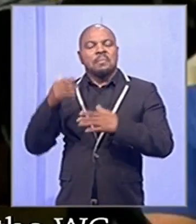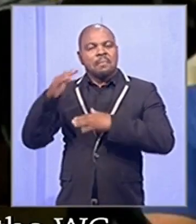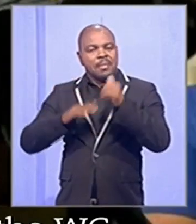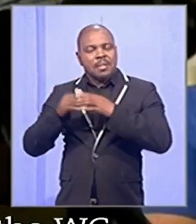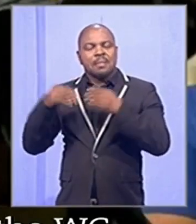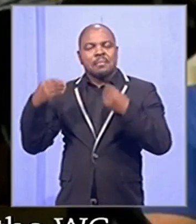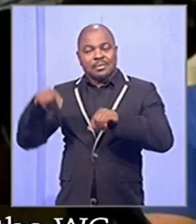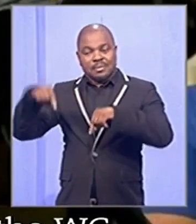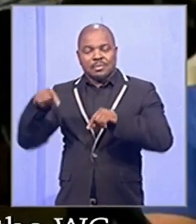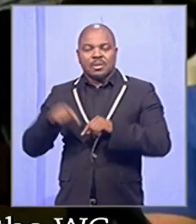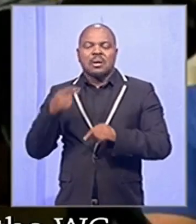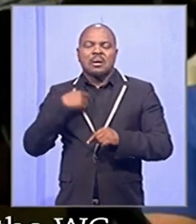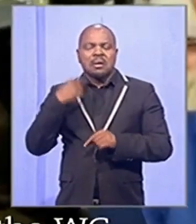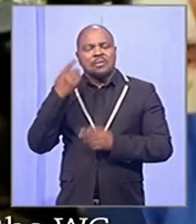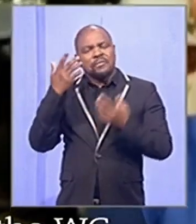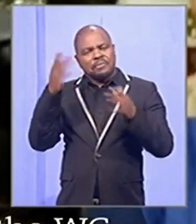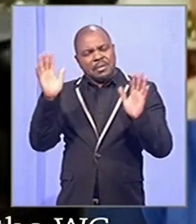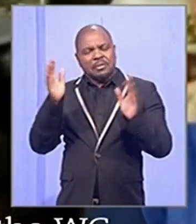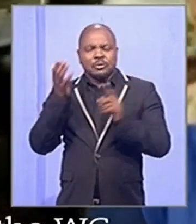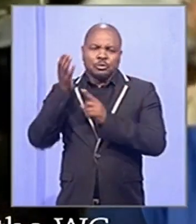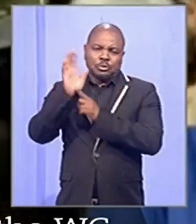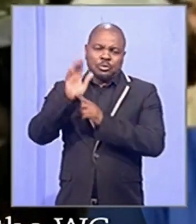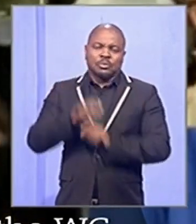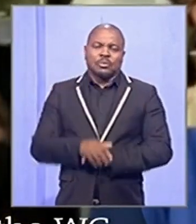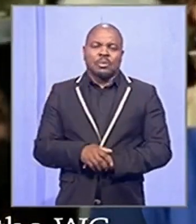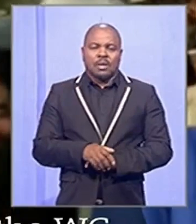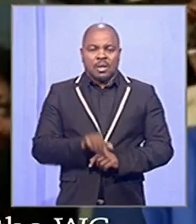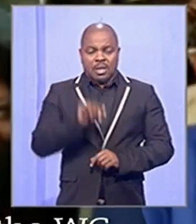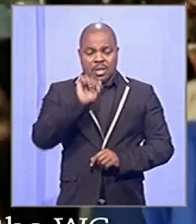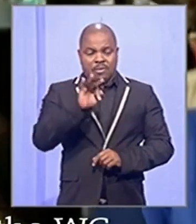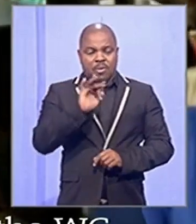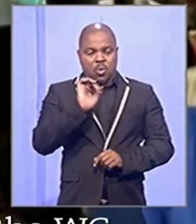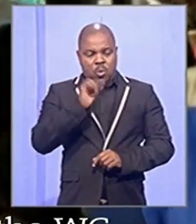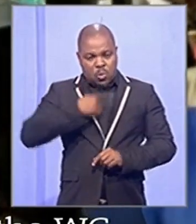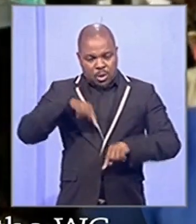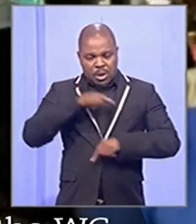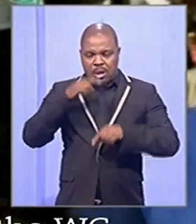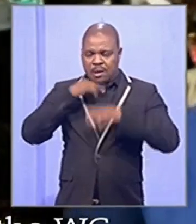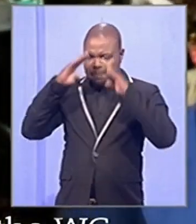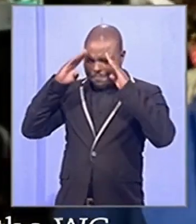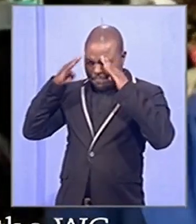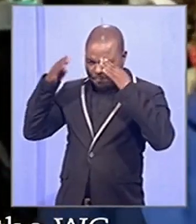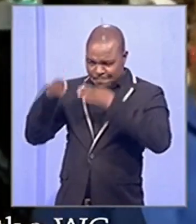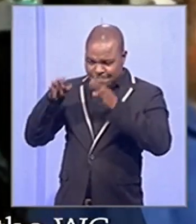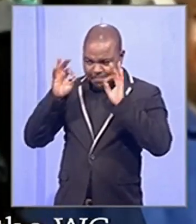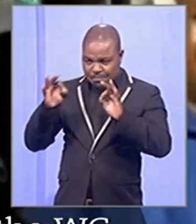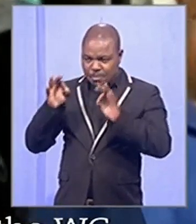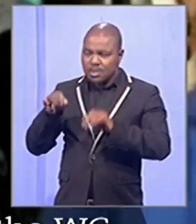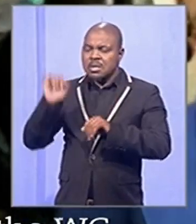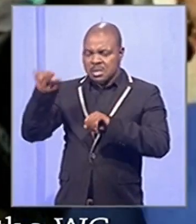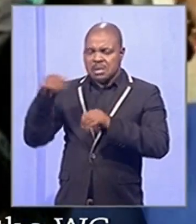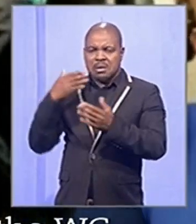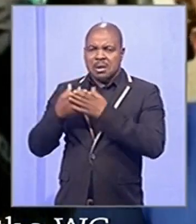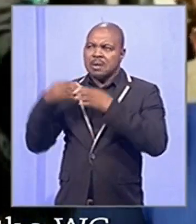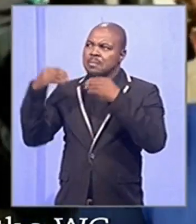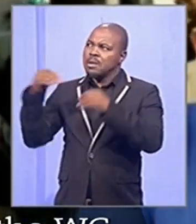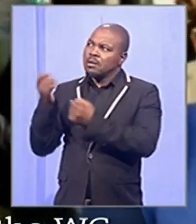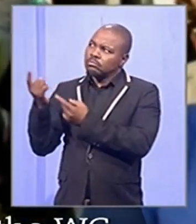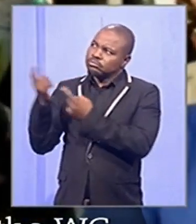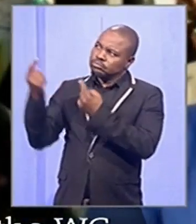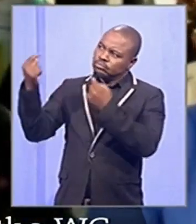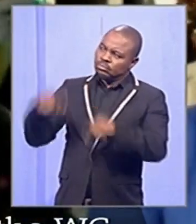more investors to come here. And we've already shown that, yes,